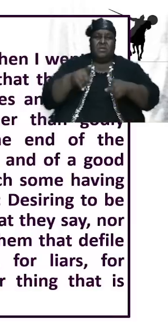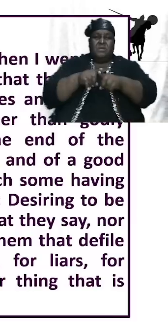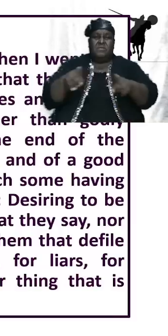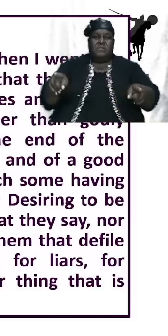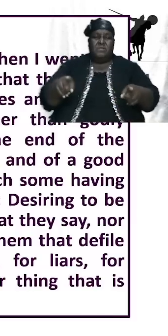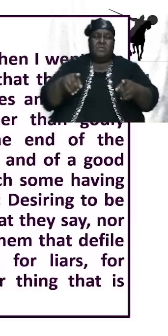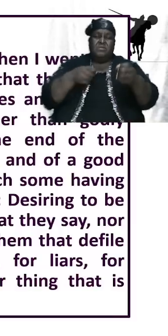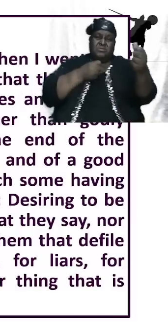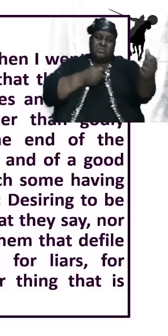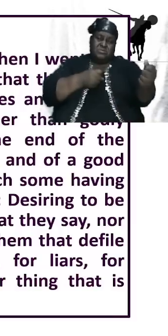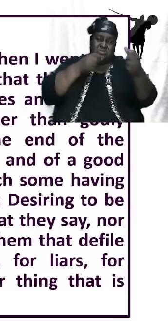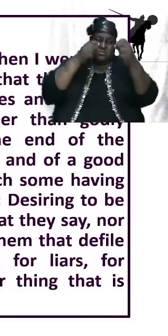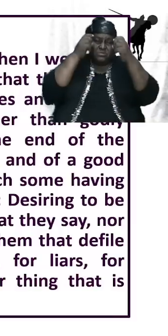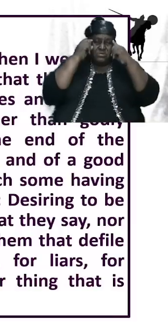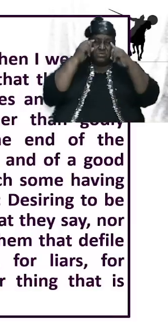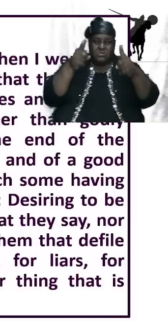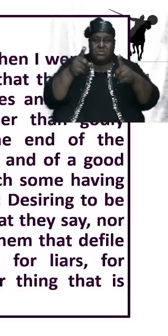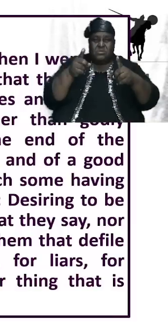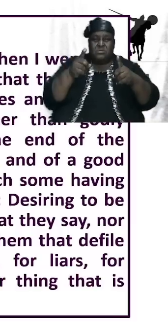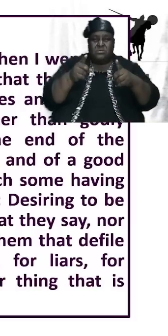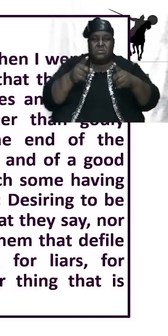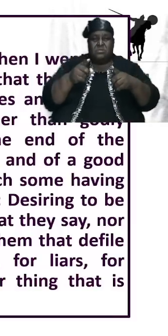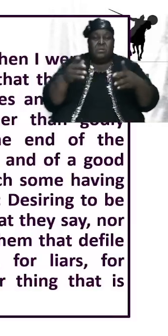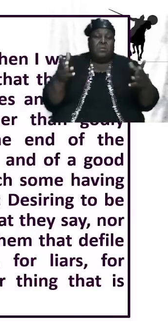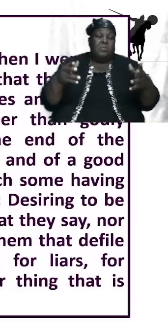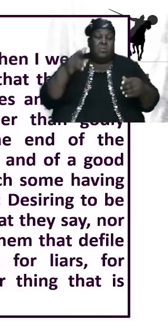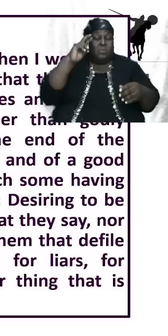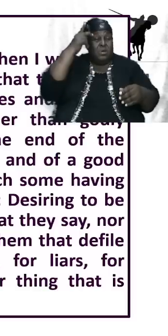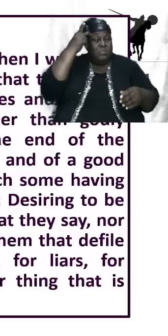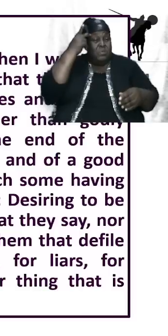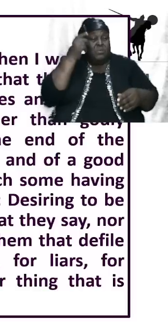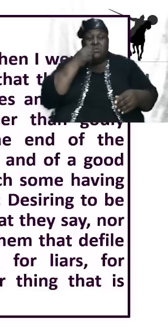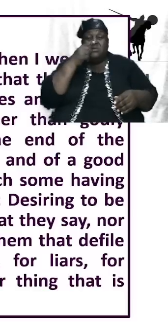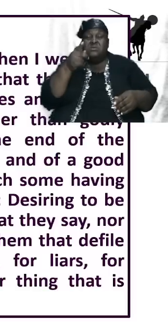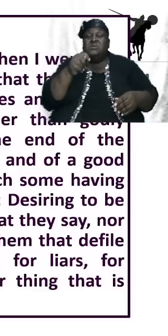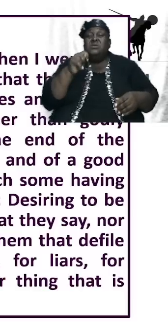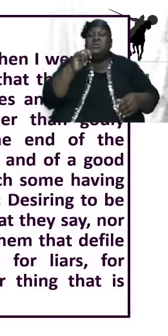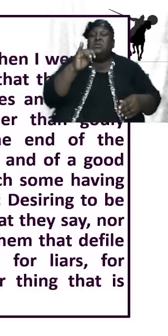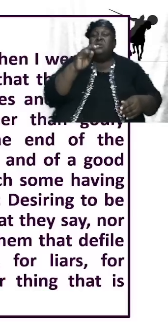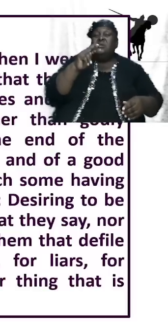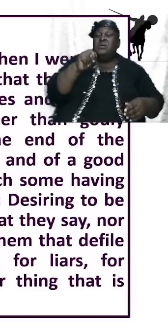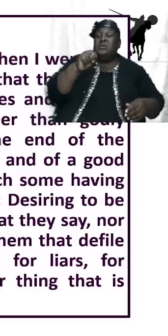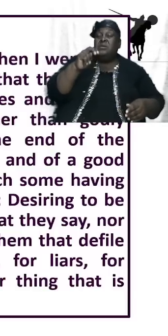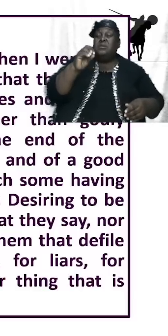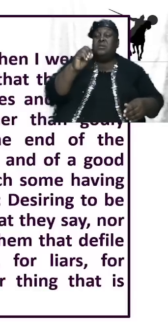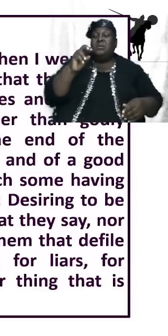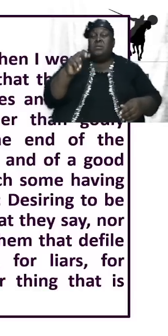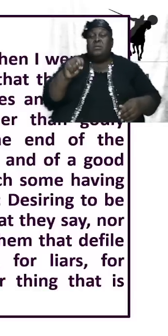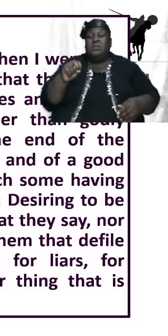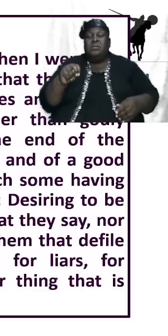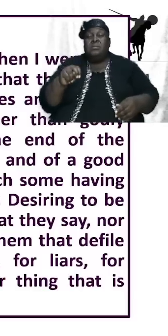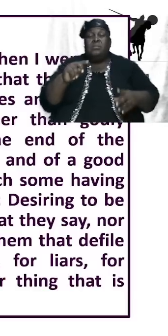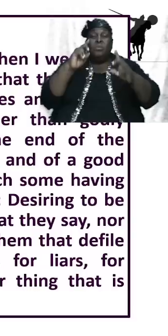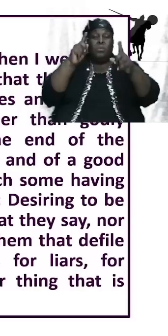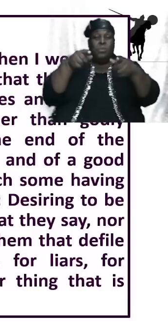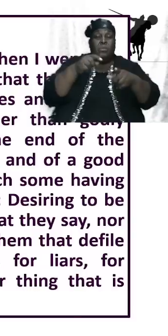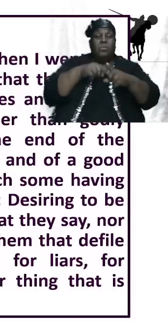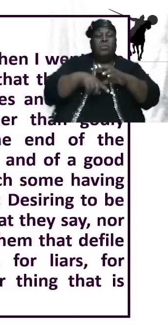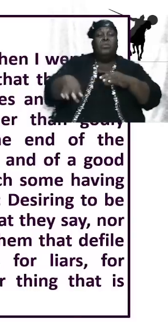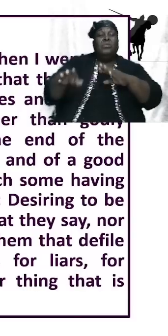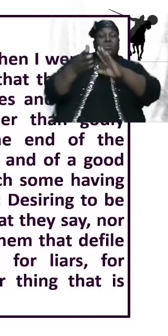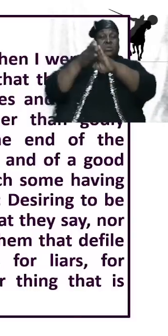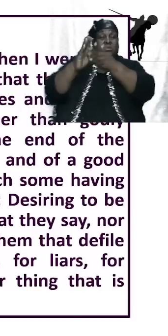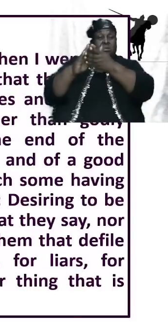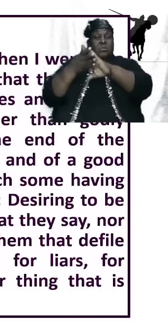doctrine. In other words, what Paul was saying to Timothy is that when he went to Ephesus, he warns him, praise God, to